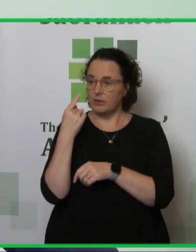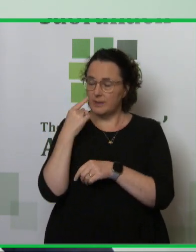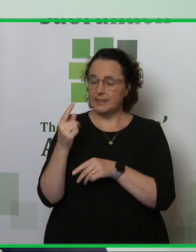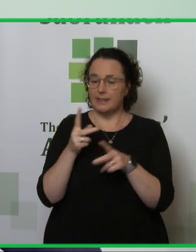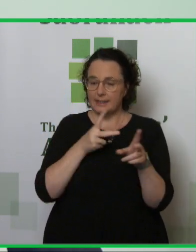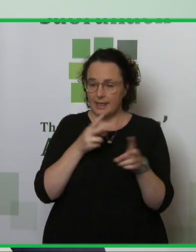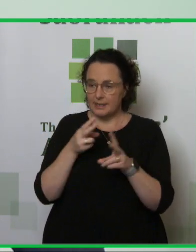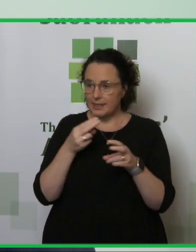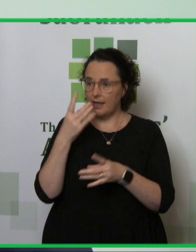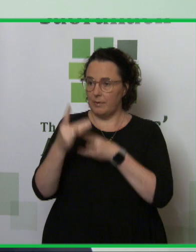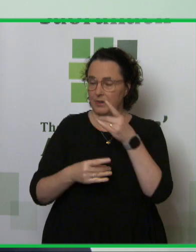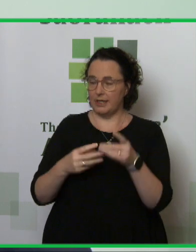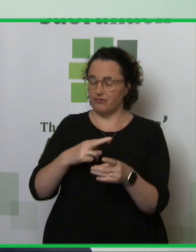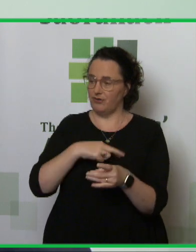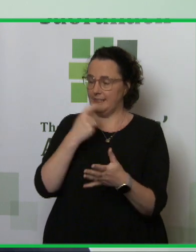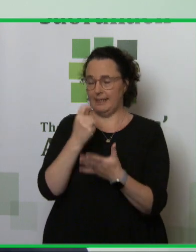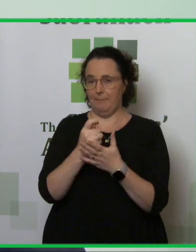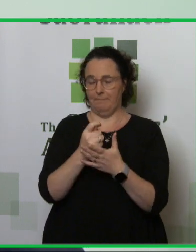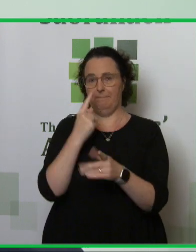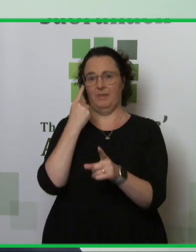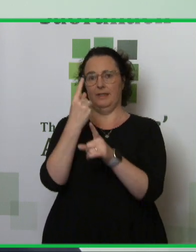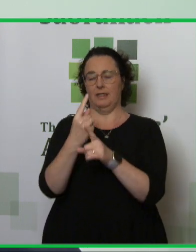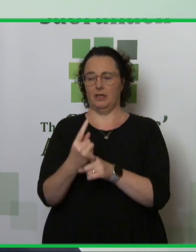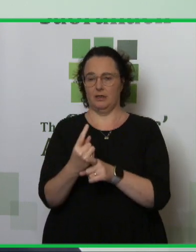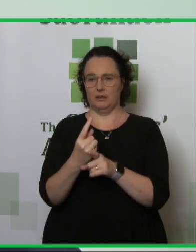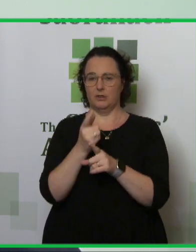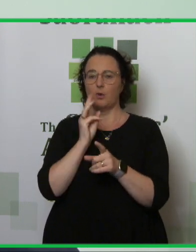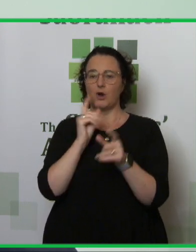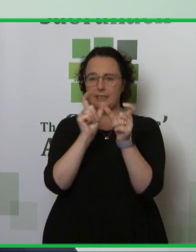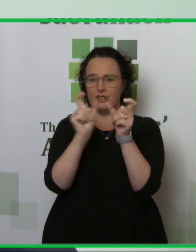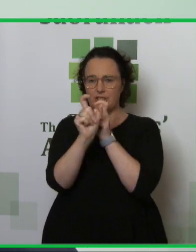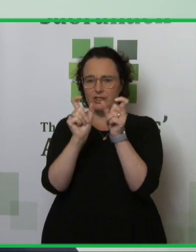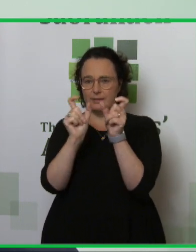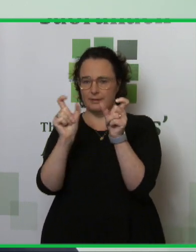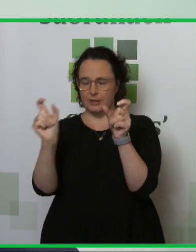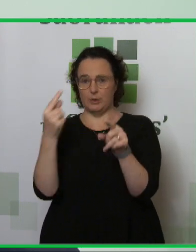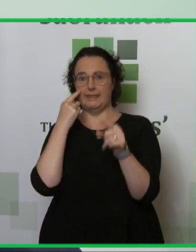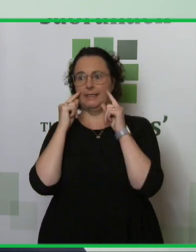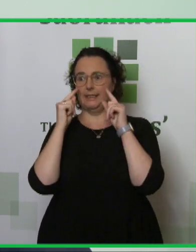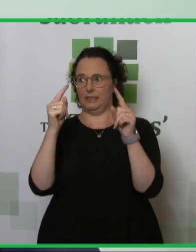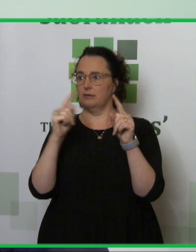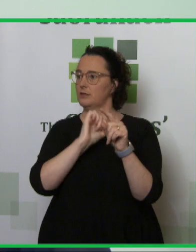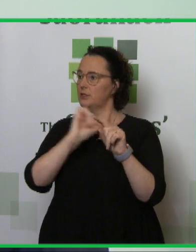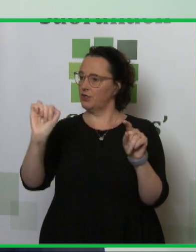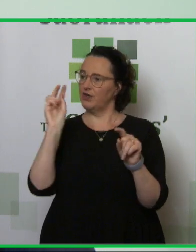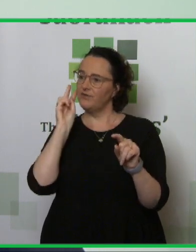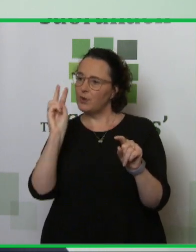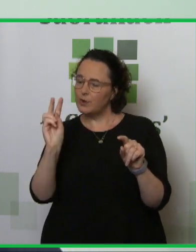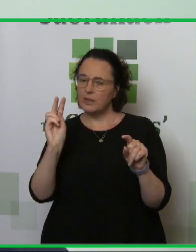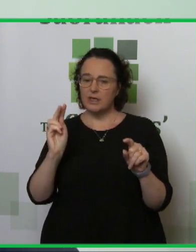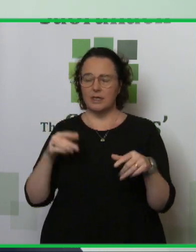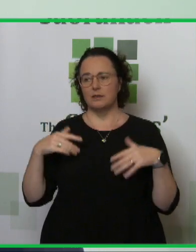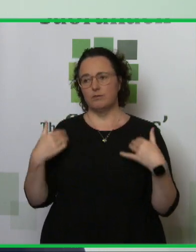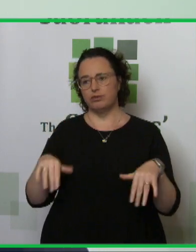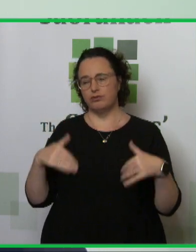place in real time, which captures the expressed wishes and preferences of this room. So it's an amazing